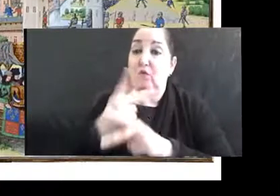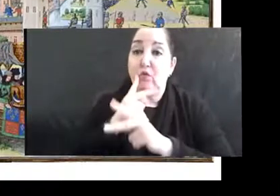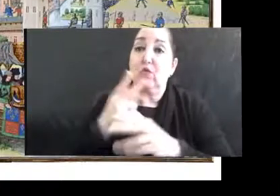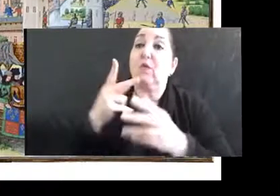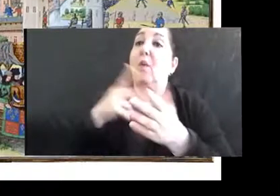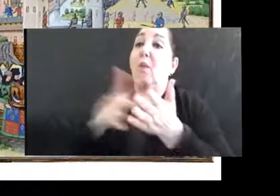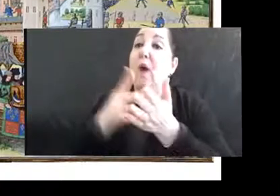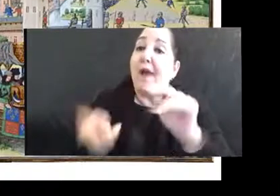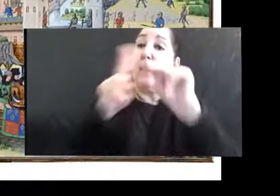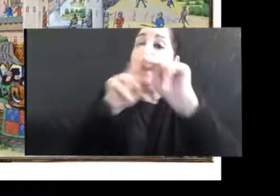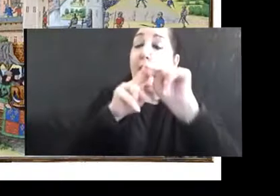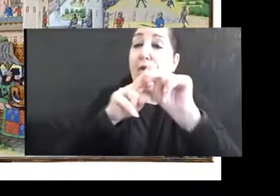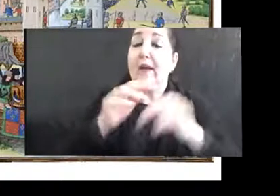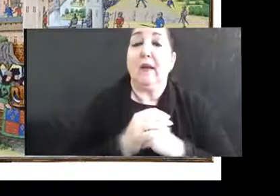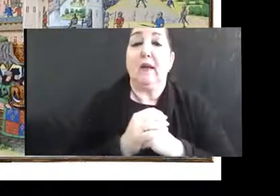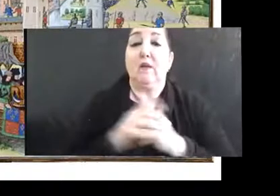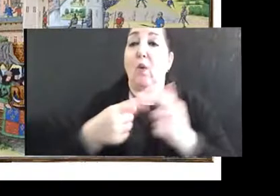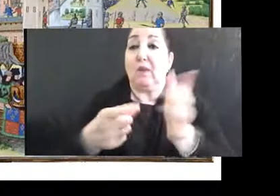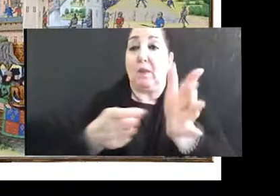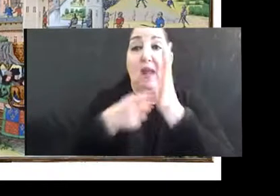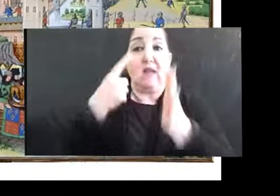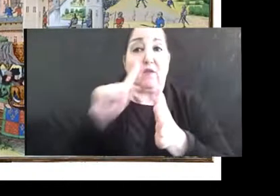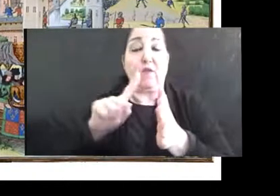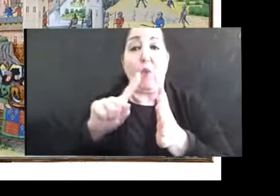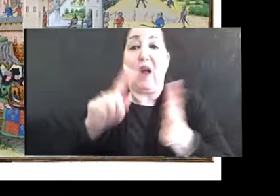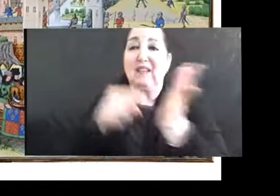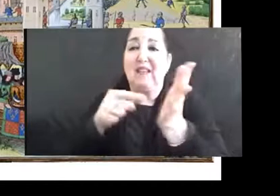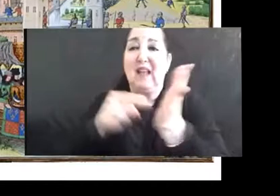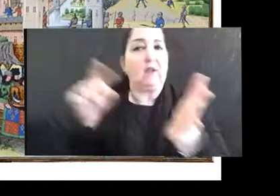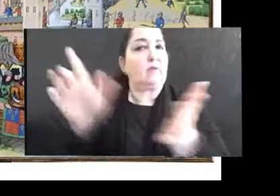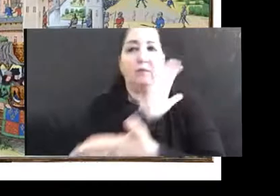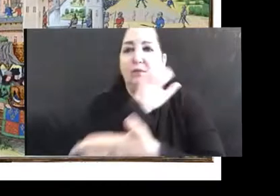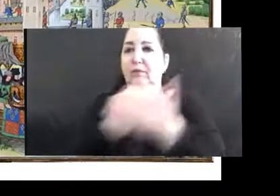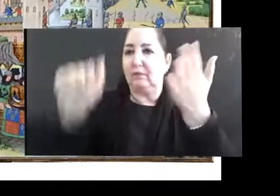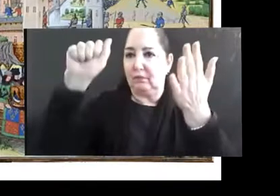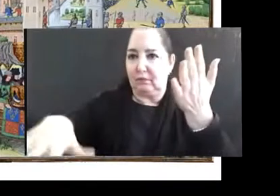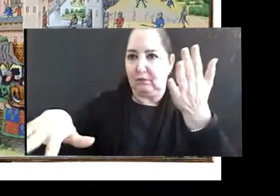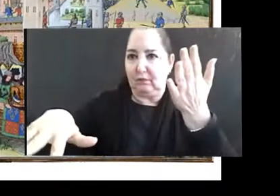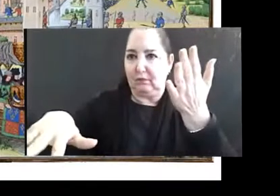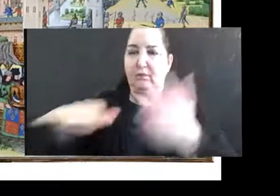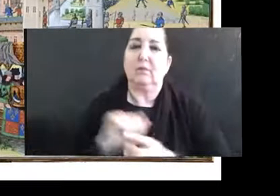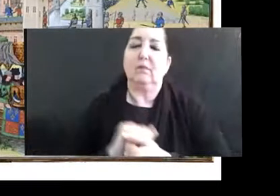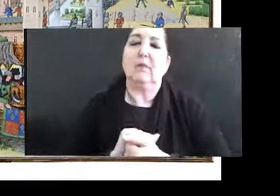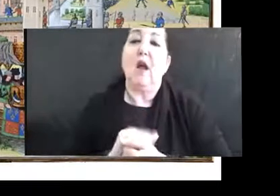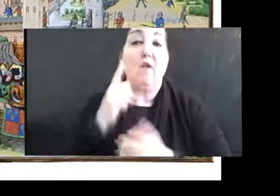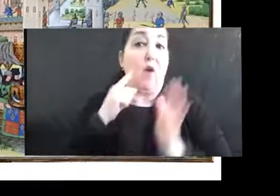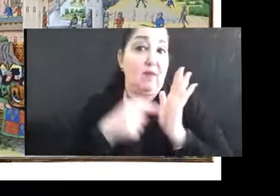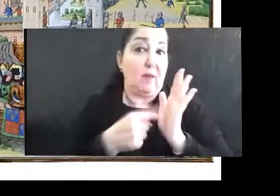wages, and how they've produced demands for the erasure of debts. So for example,